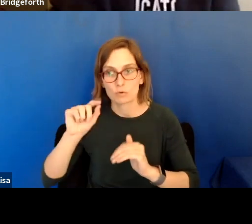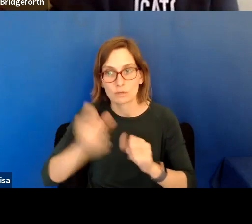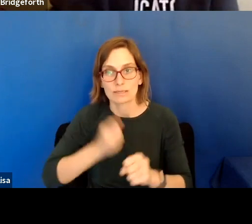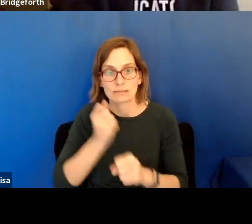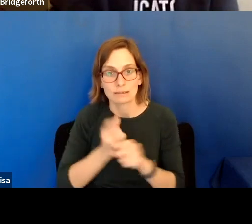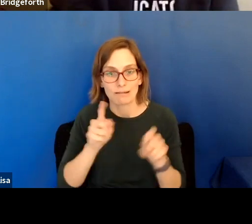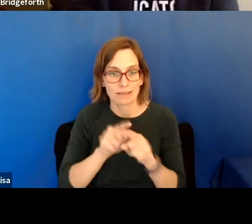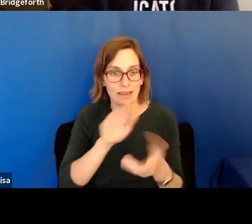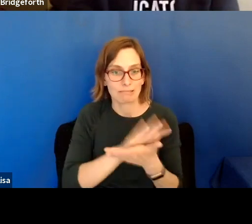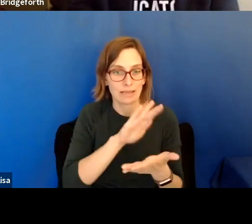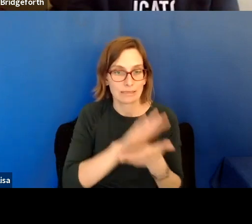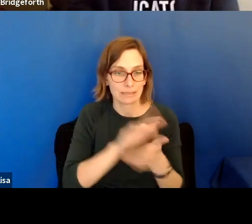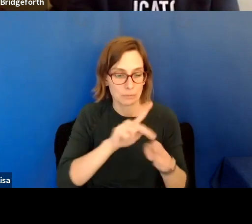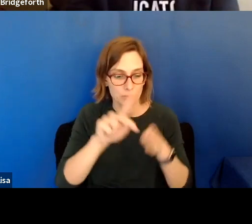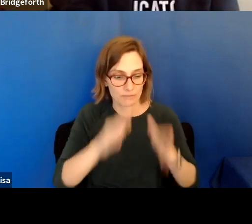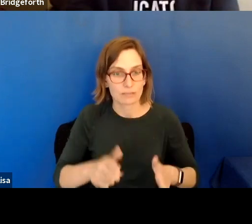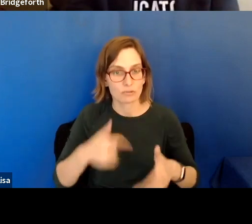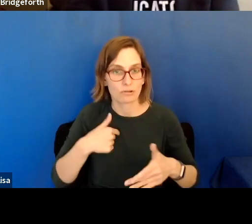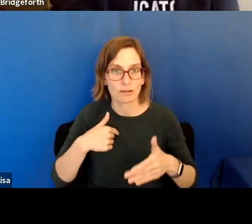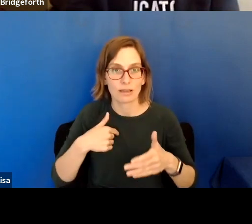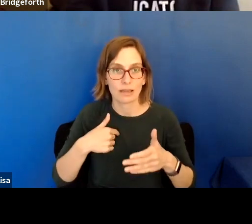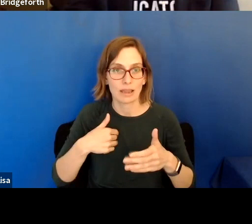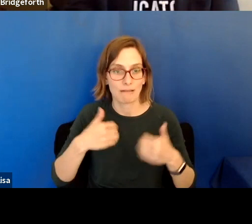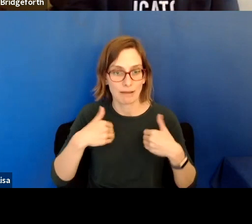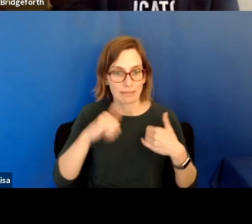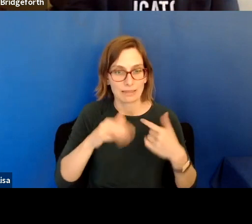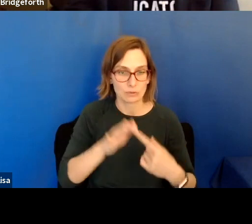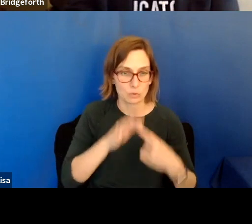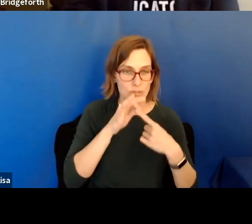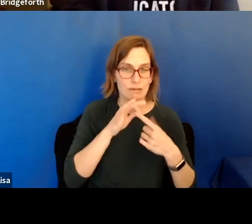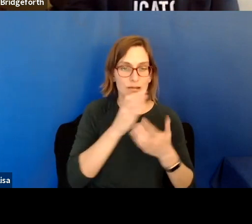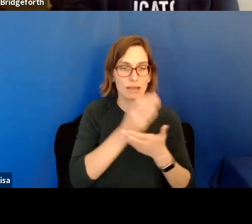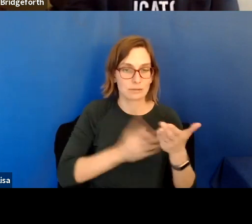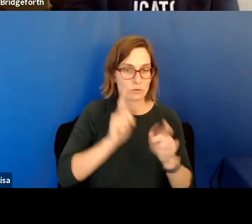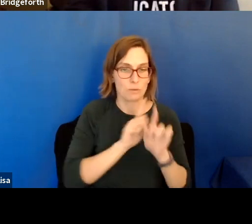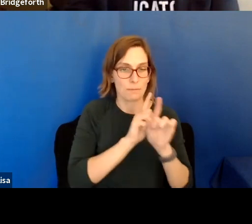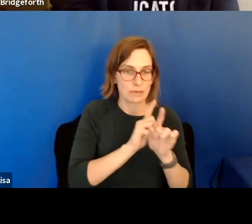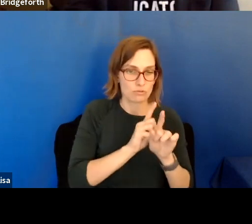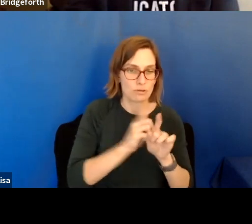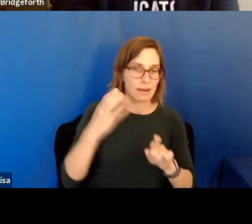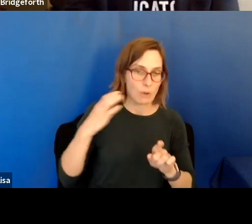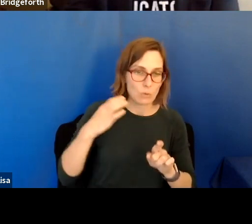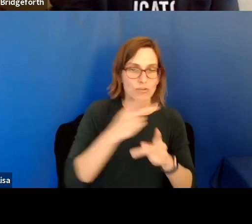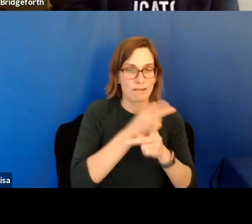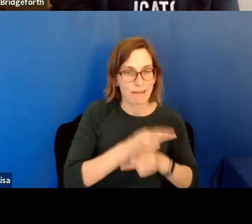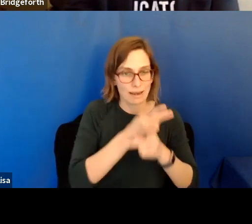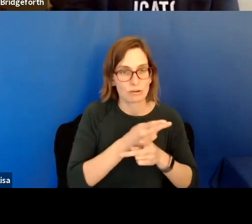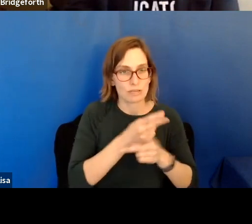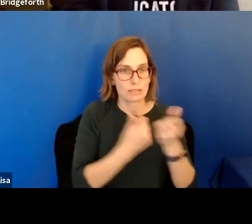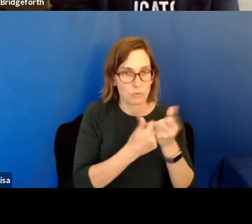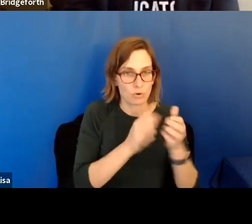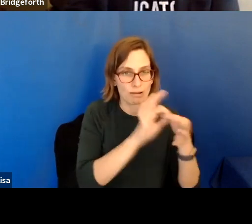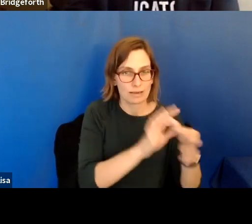academic professional, I have coupled this unique aspect of mentoring, coaching, and caring supportive connection